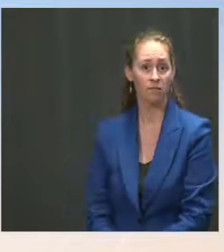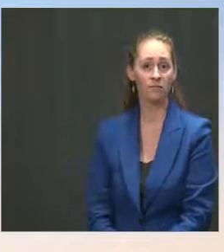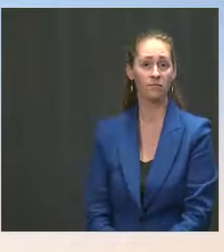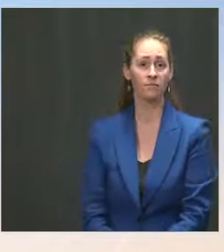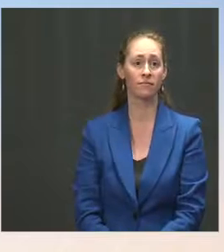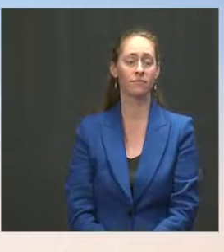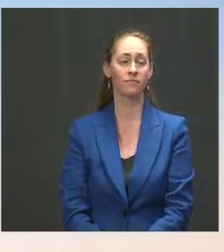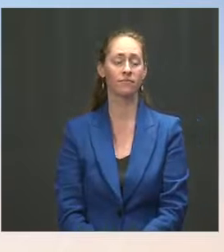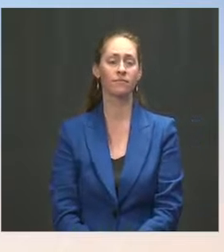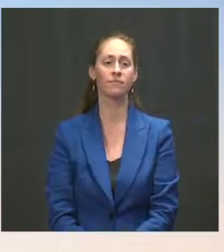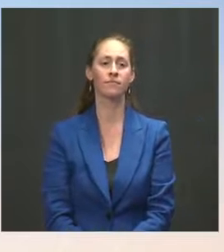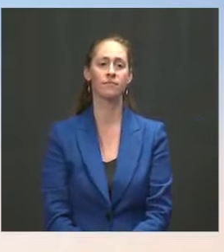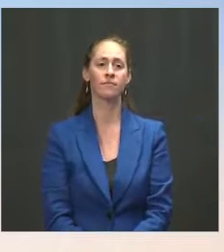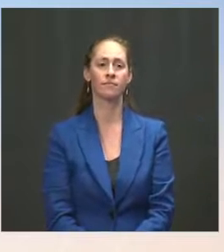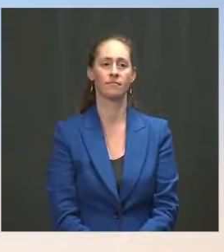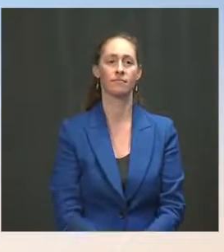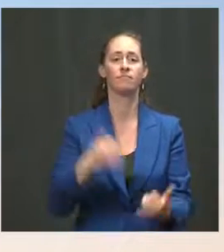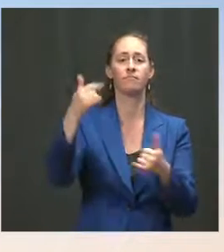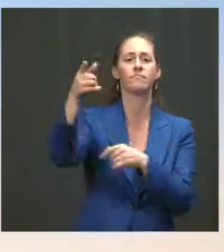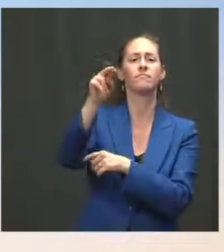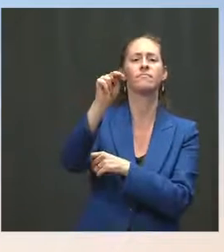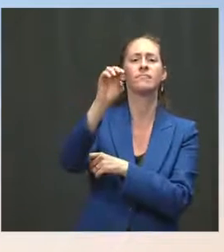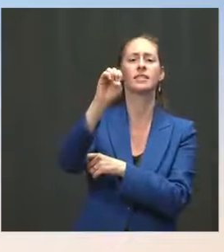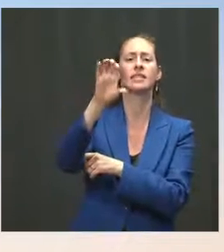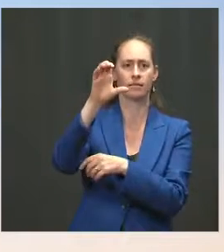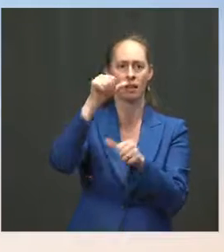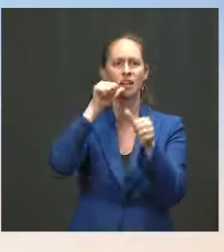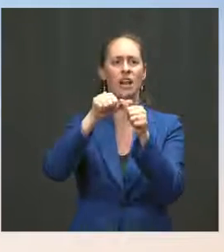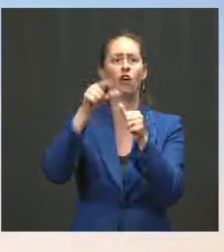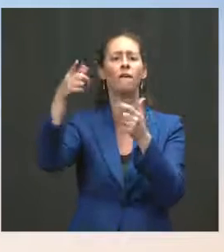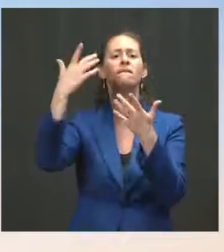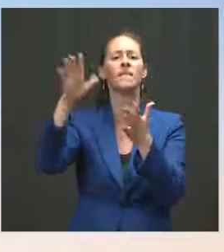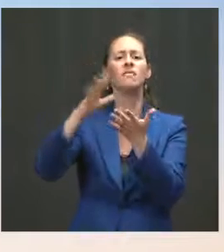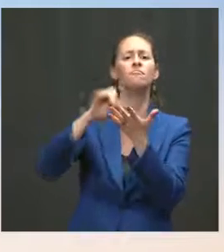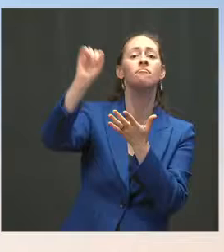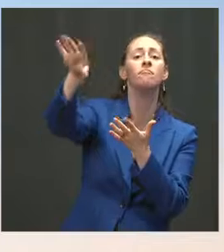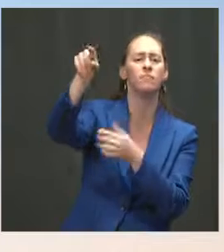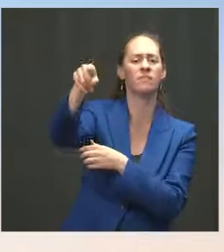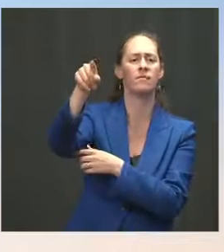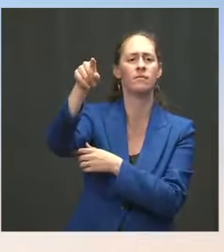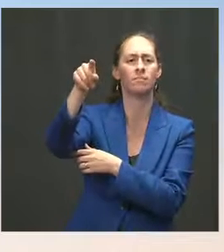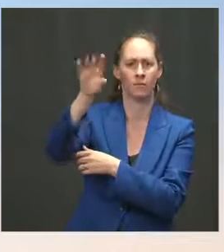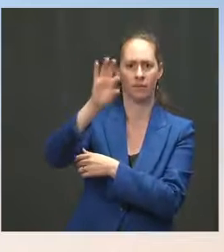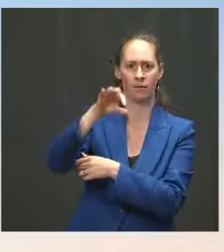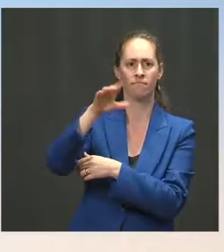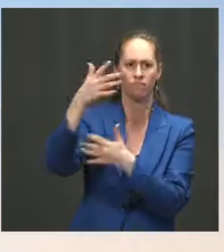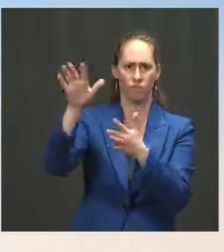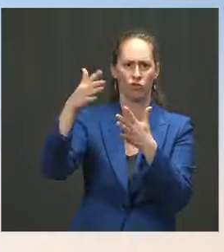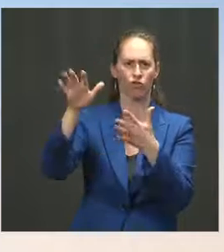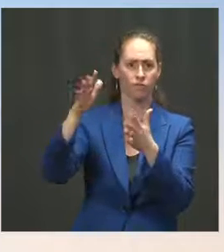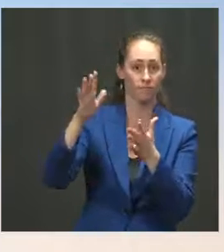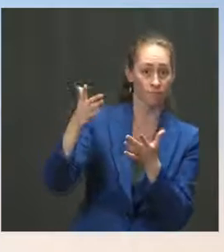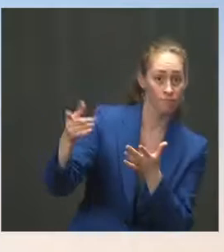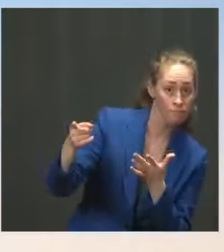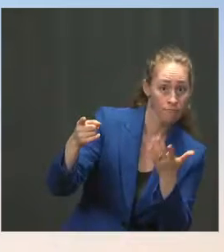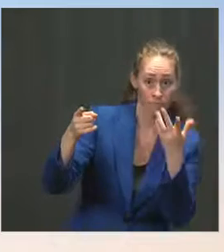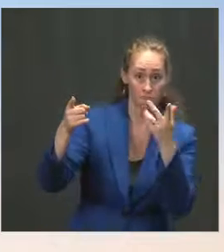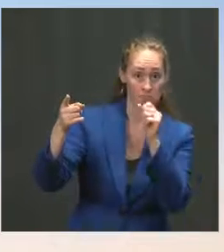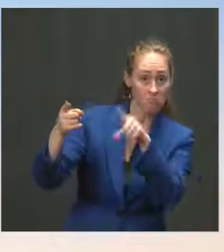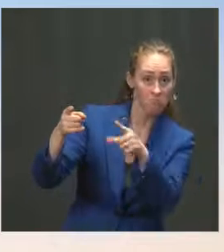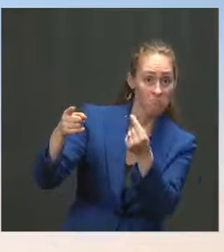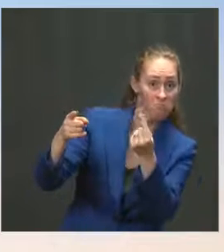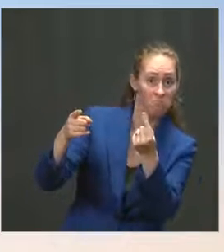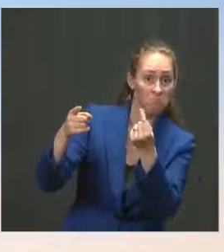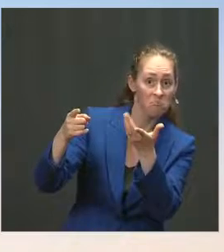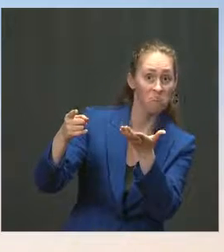our NEC director, I should say, sent a letter to the FTC as well, encouraging them to consider looking at available tools to monitor the U.S. gasoline